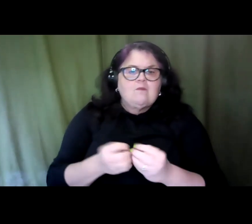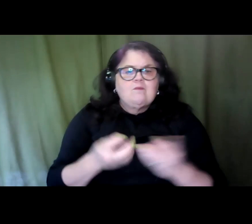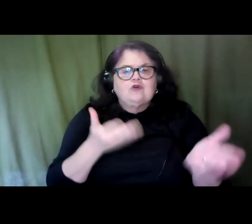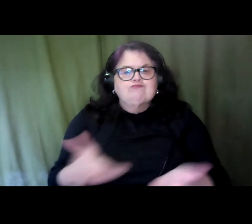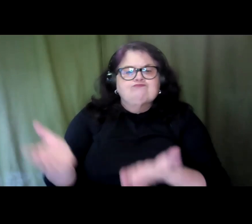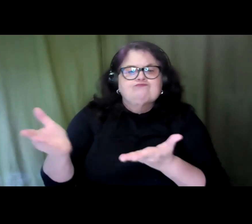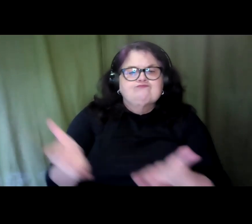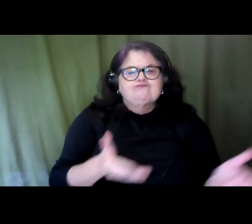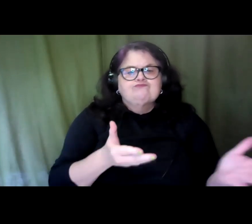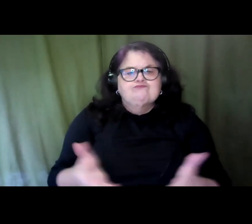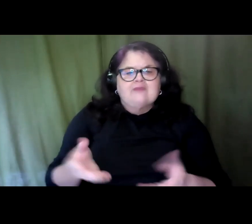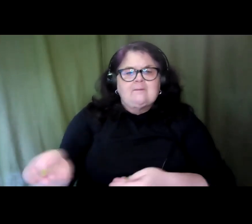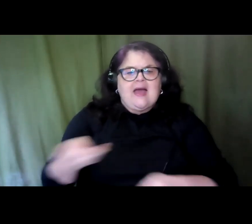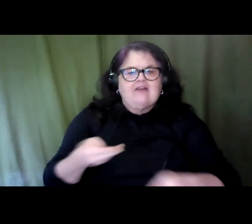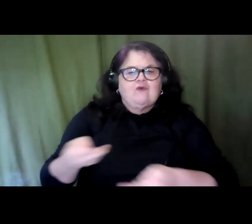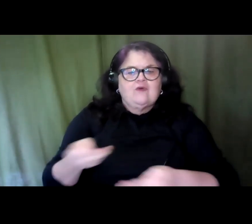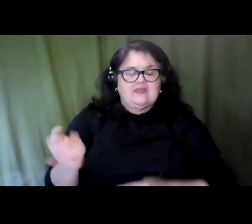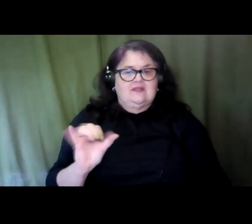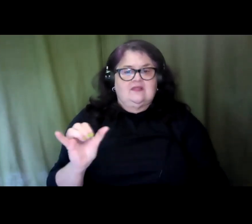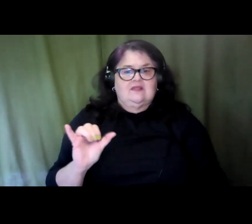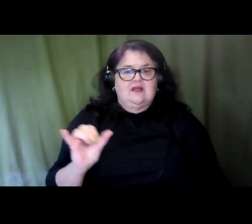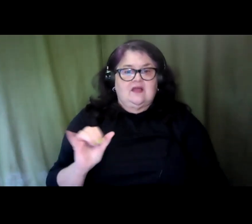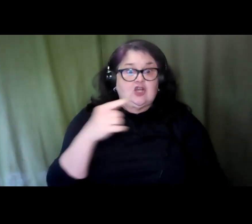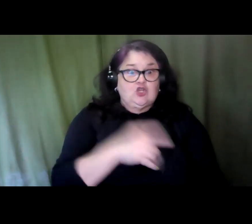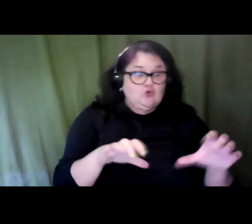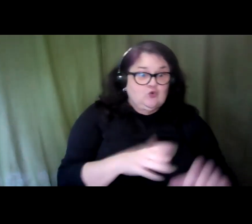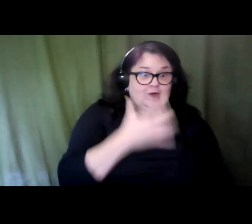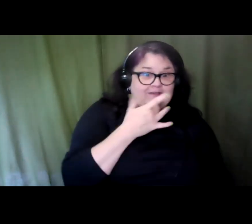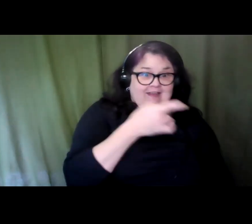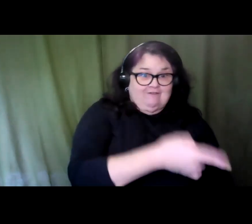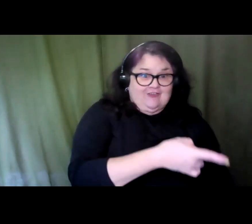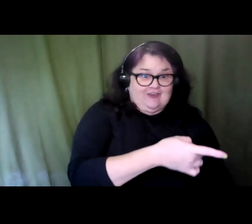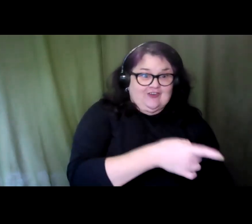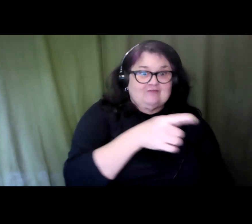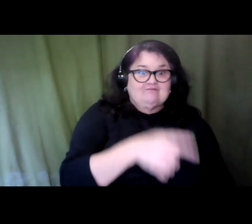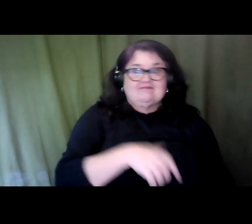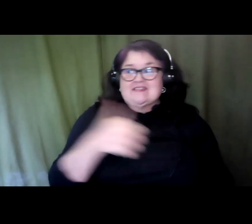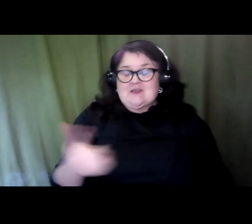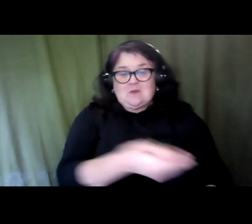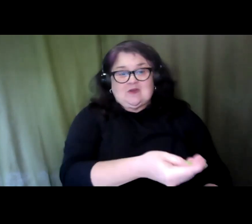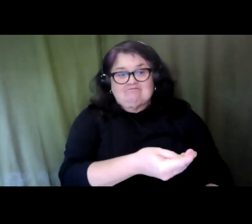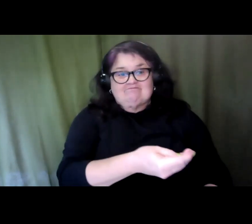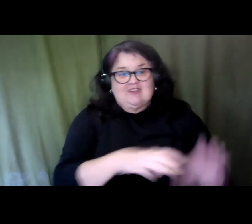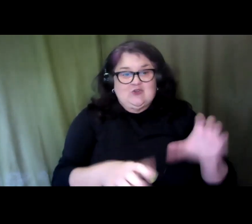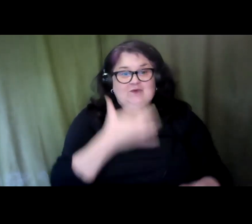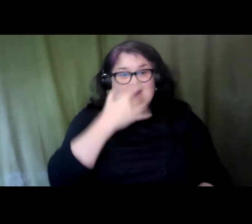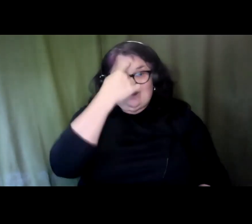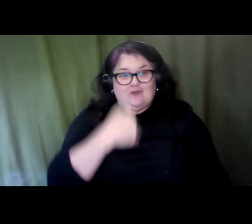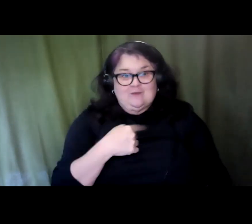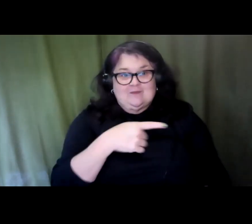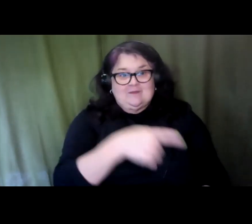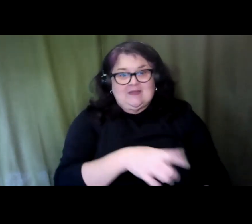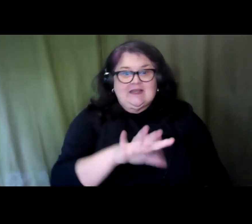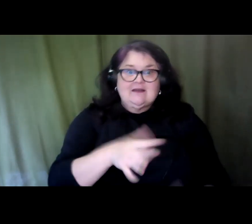reciprocity, meaning like you do a favor for someone else does a favor for you, people are just sort of